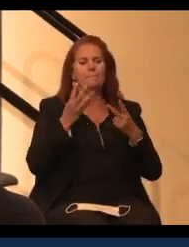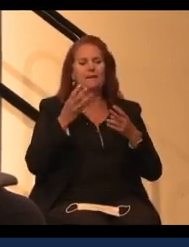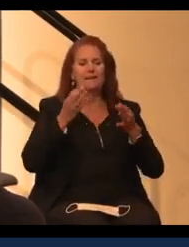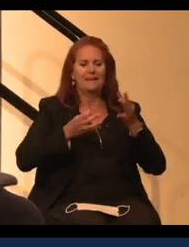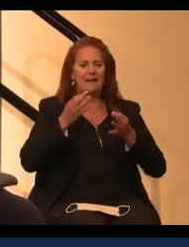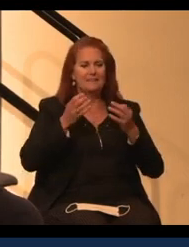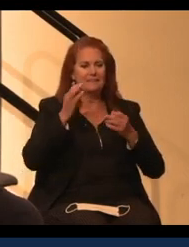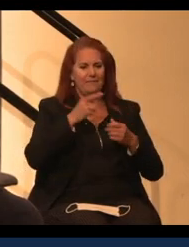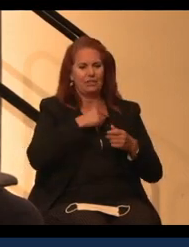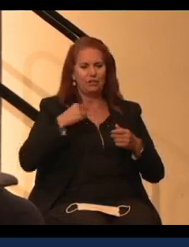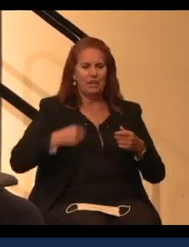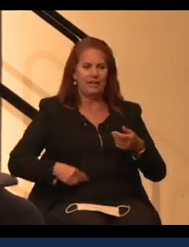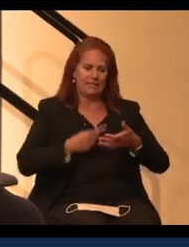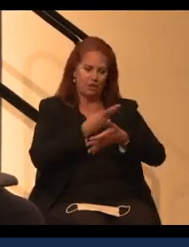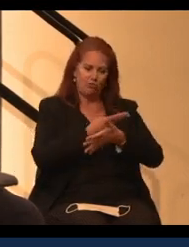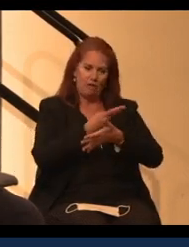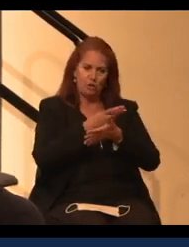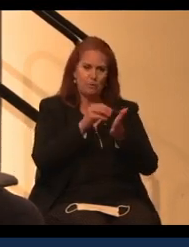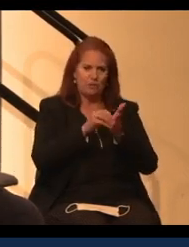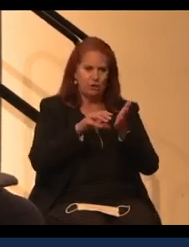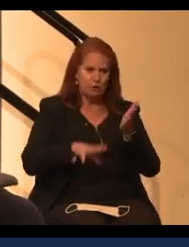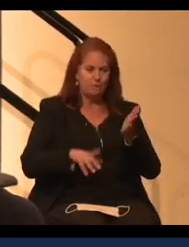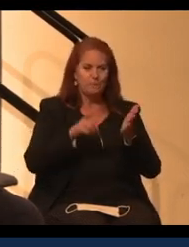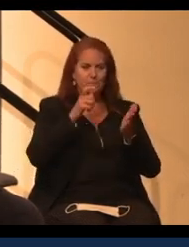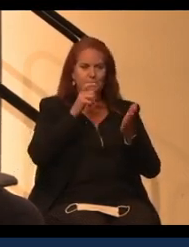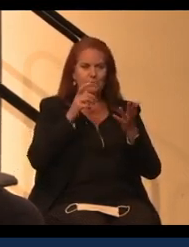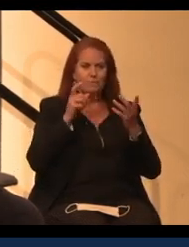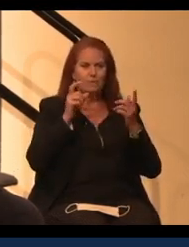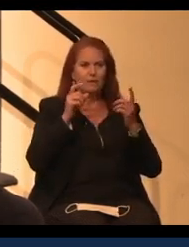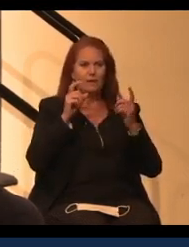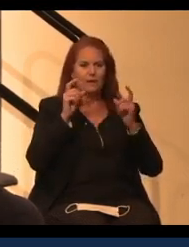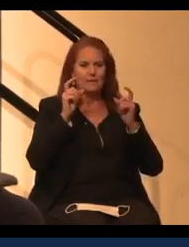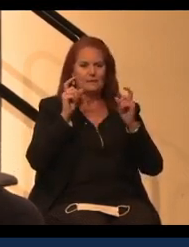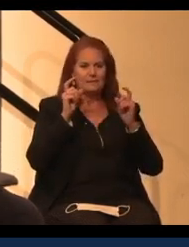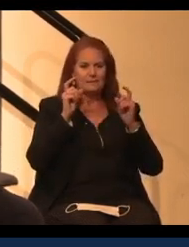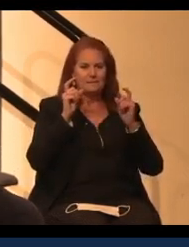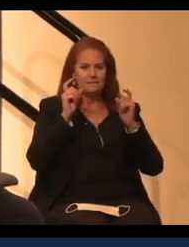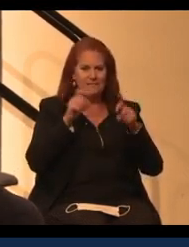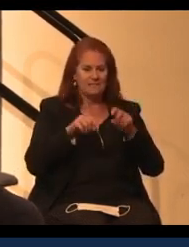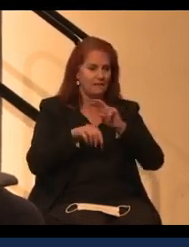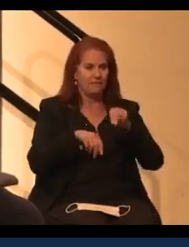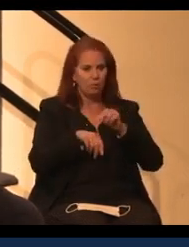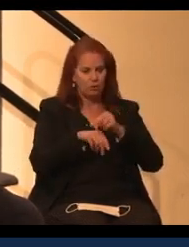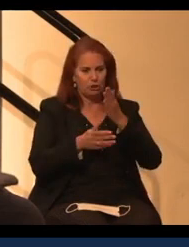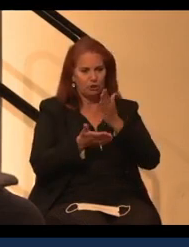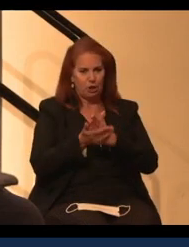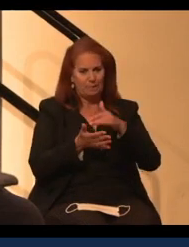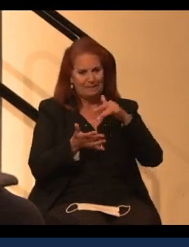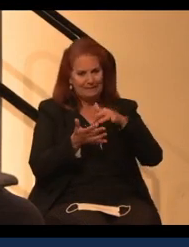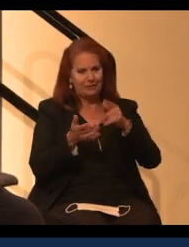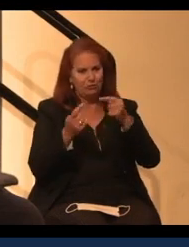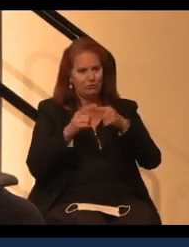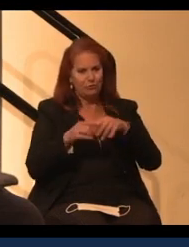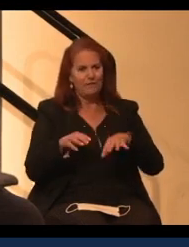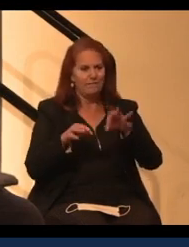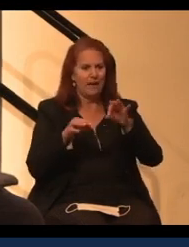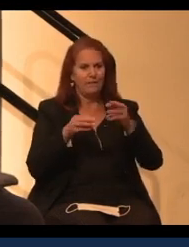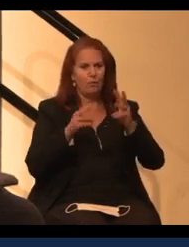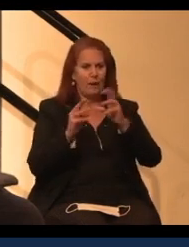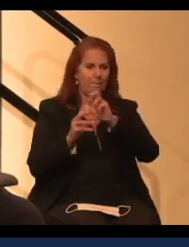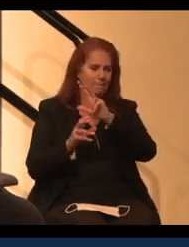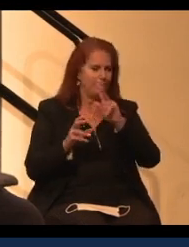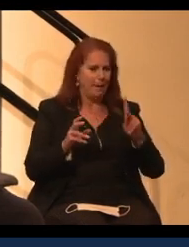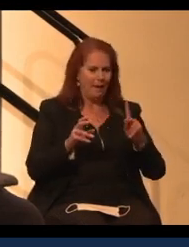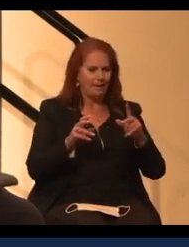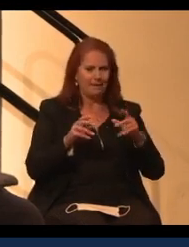of Chinese graduate students who were forced to stop their studies and are still trying to make their way back. This is